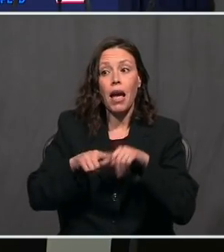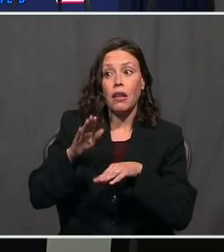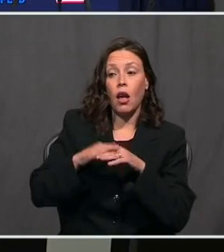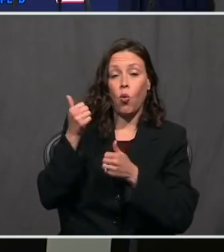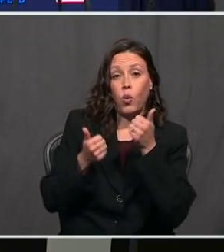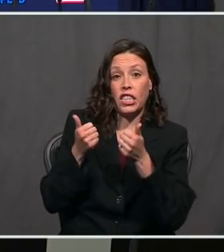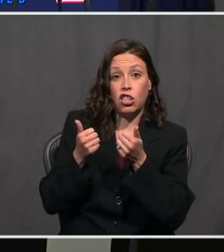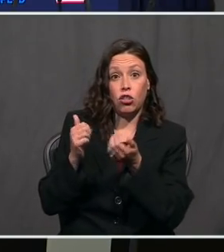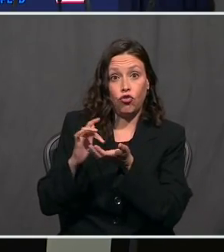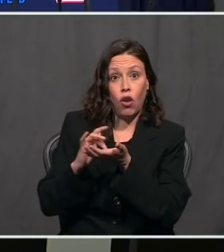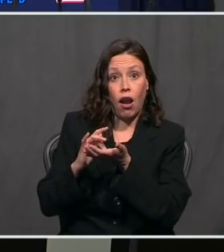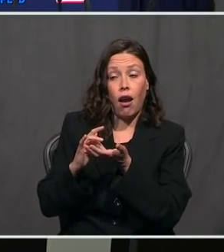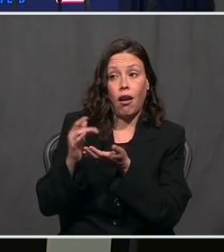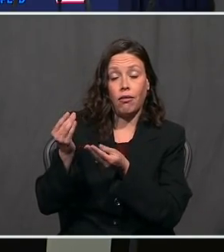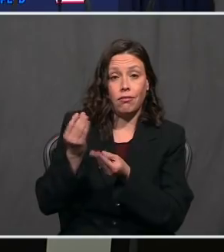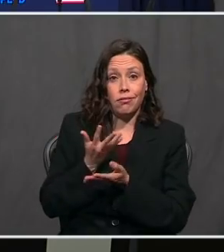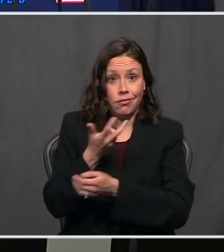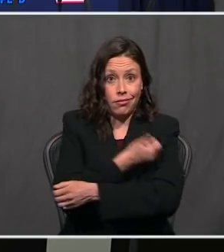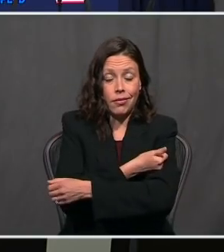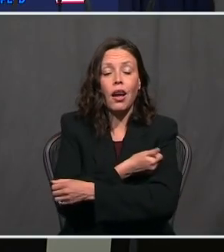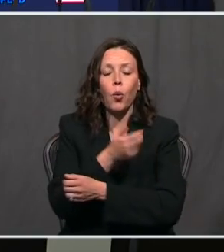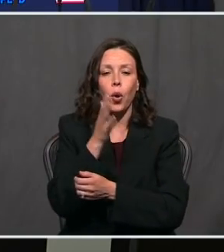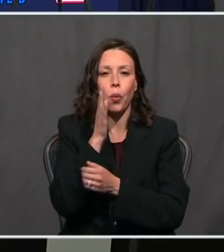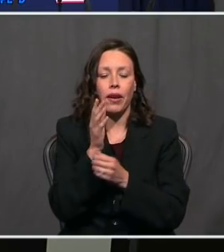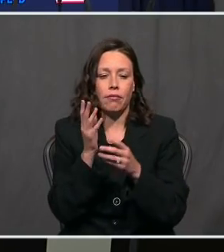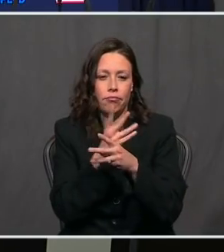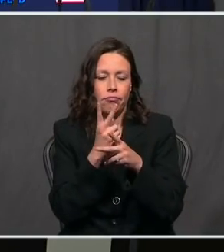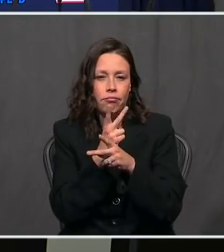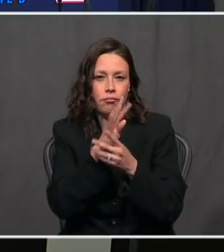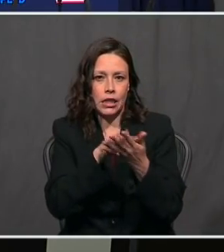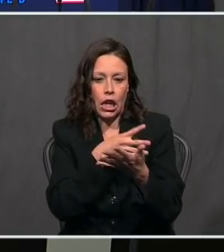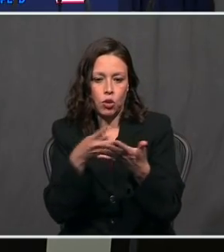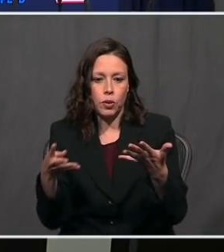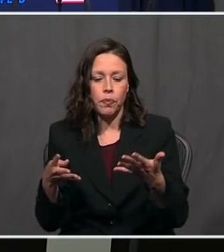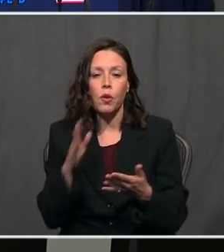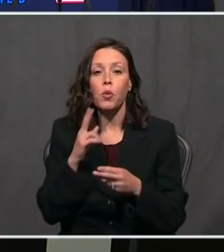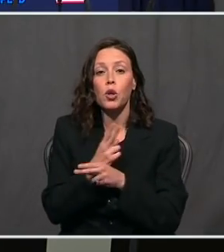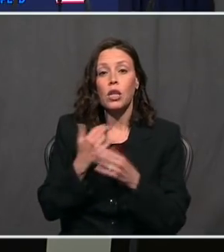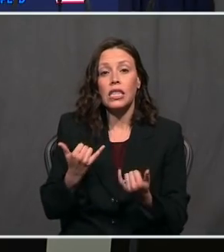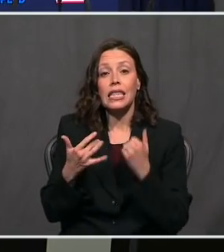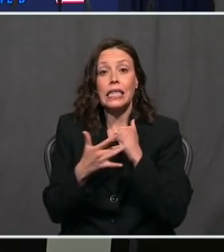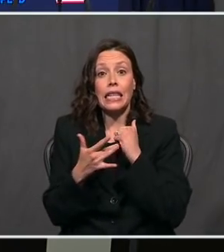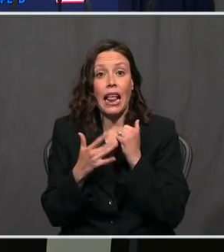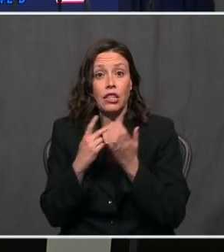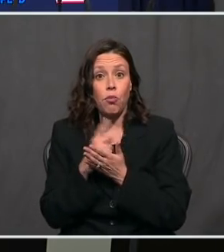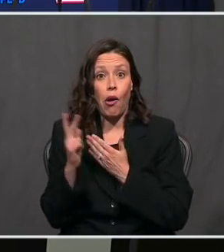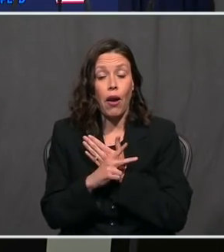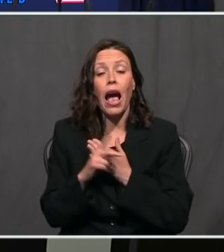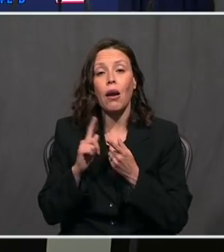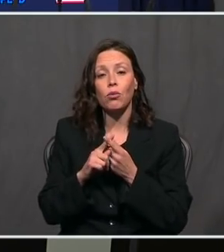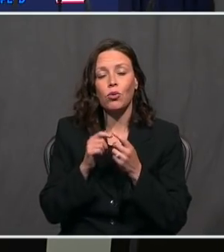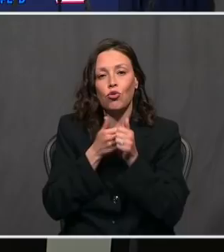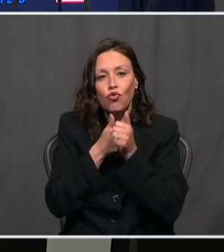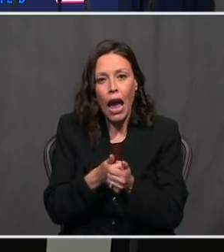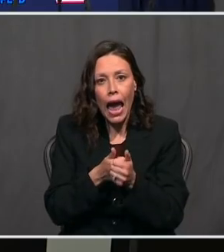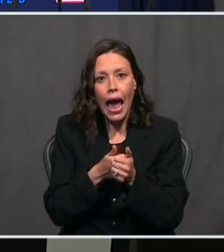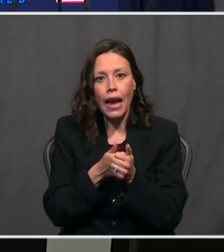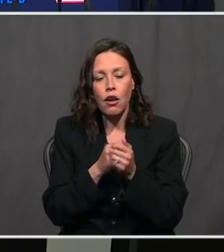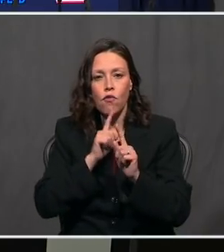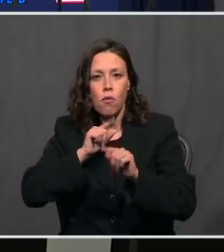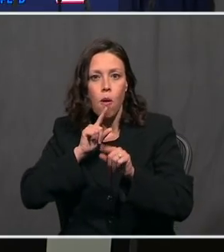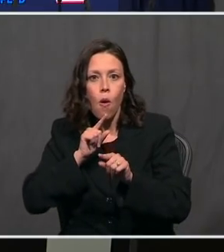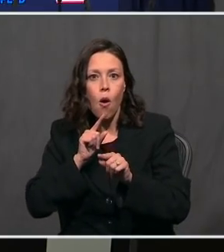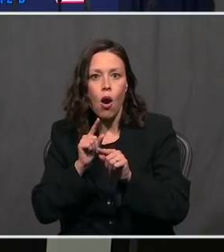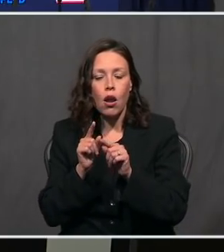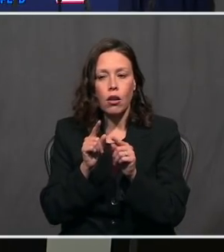timeline. And we're going to be leveraging our existing technology platform. So we do this today to coordinate, track, and report